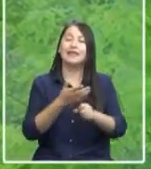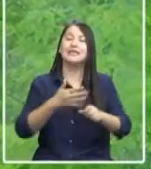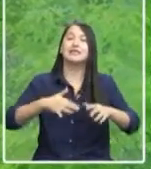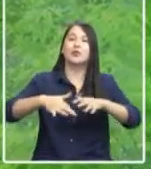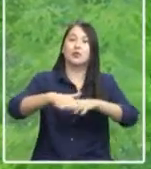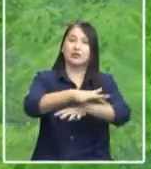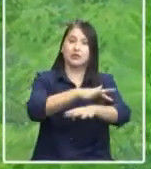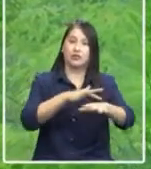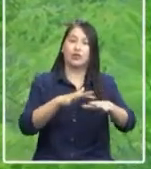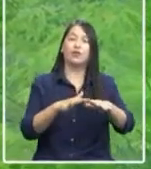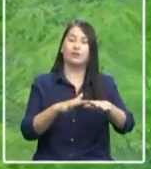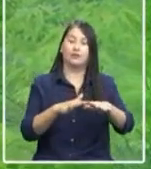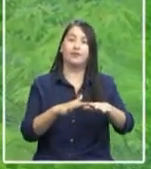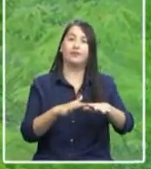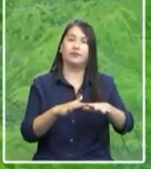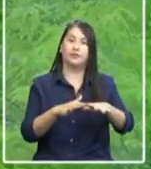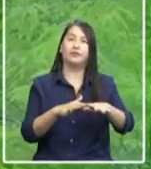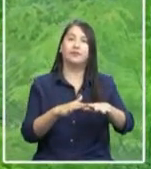in the past,